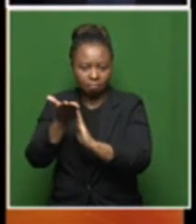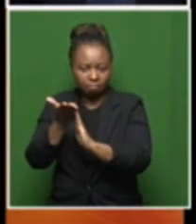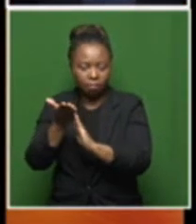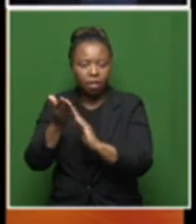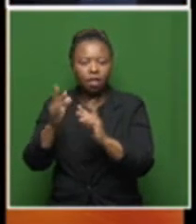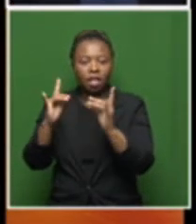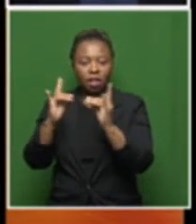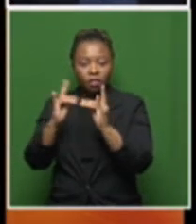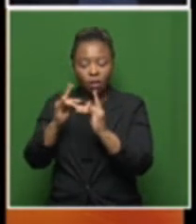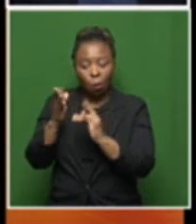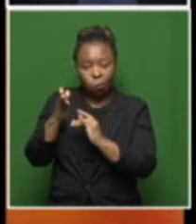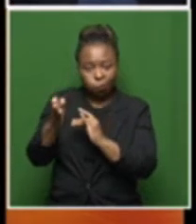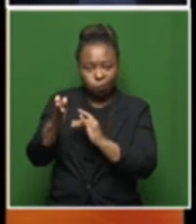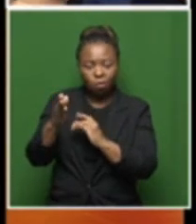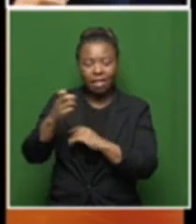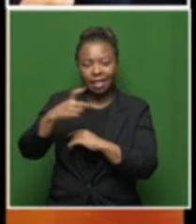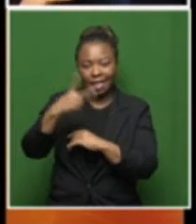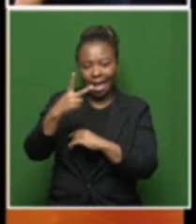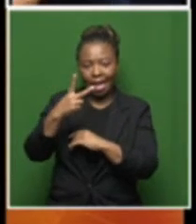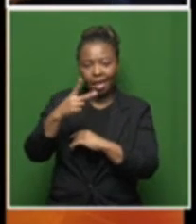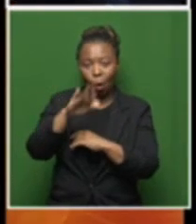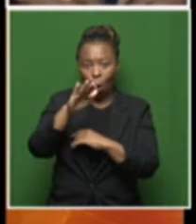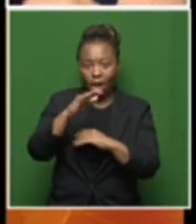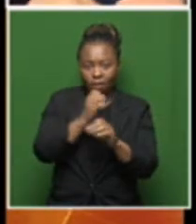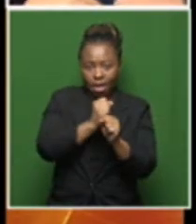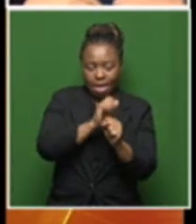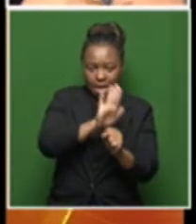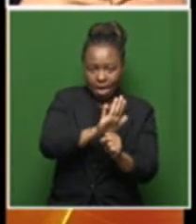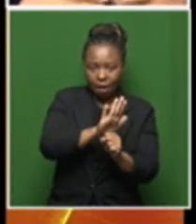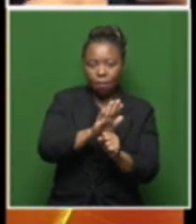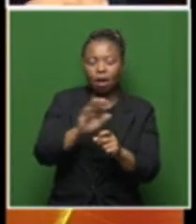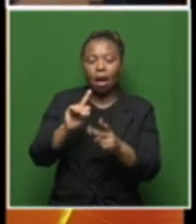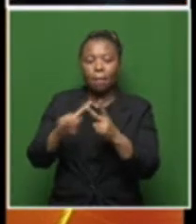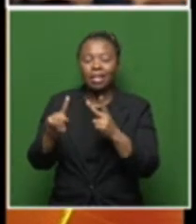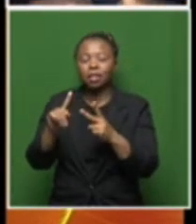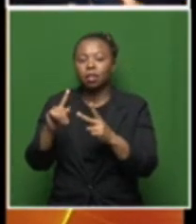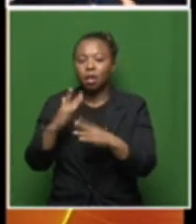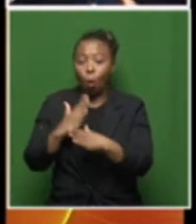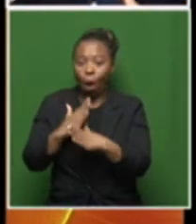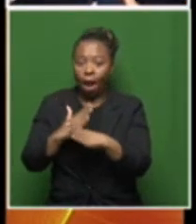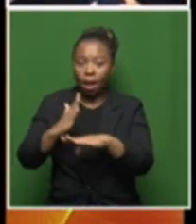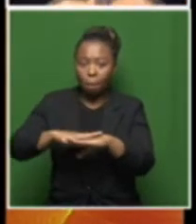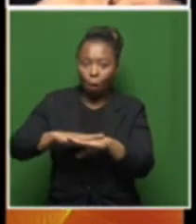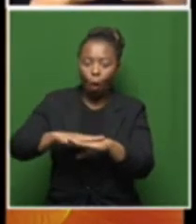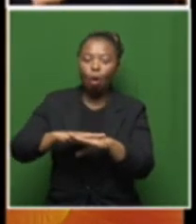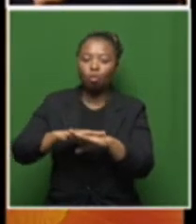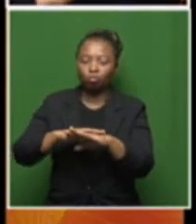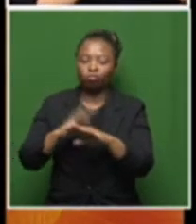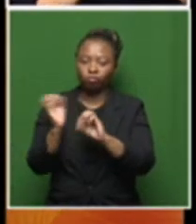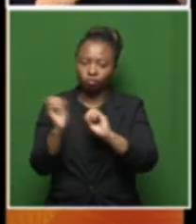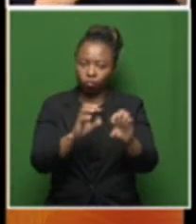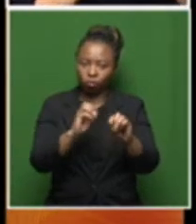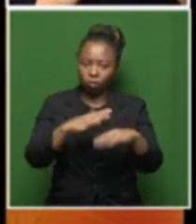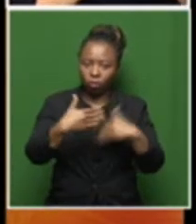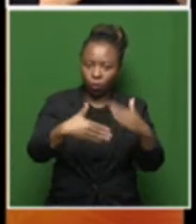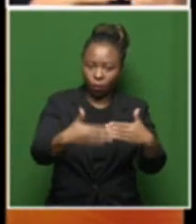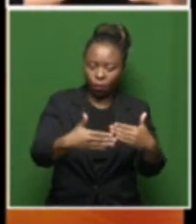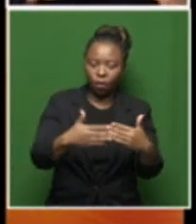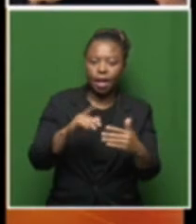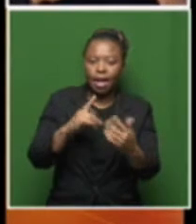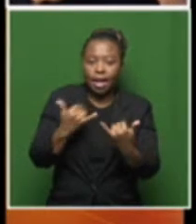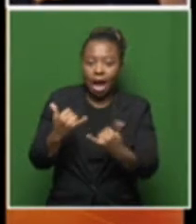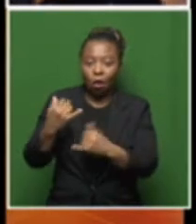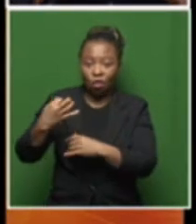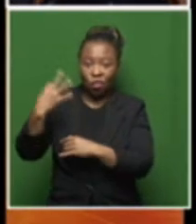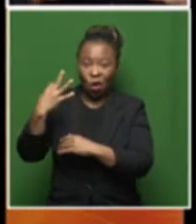the field hospital capacity of the second wave, but we scaled down activity as we move between waves. And as we're now moving into the